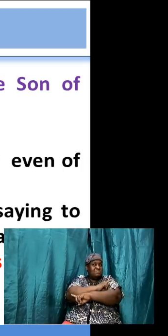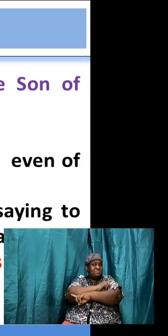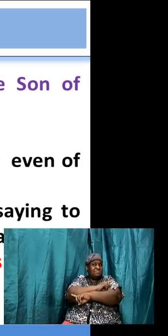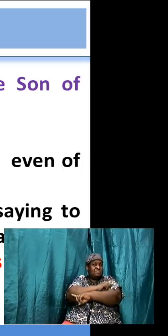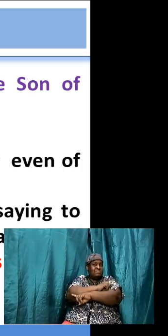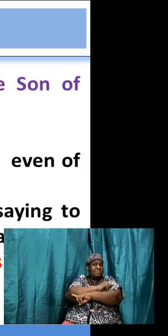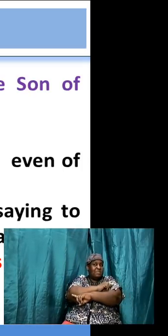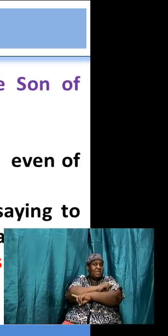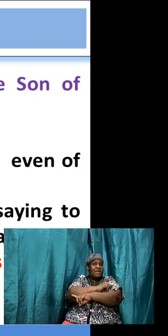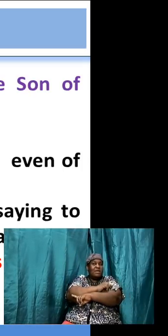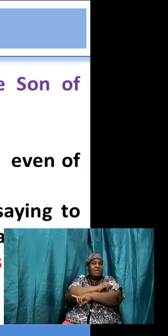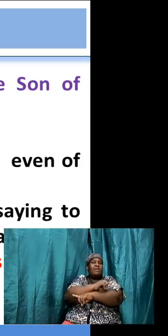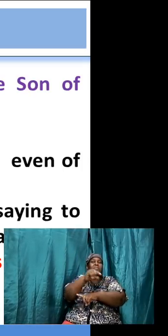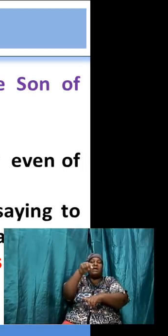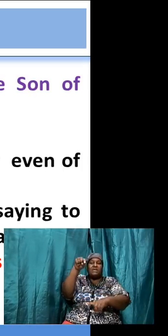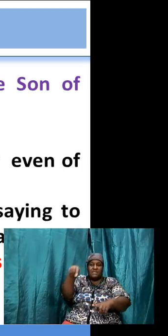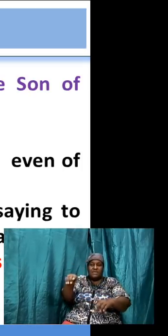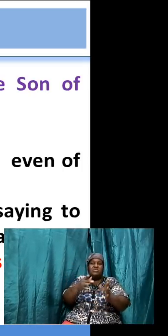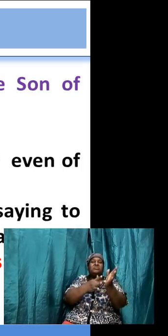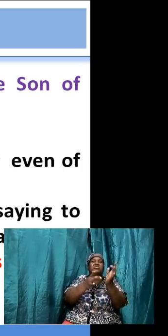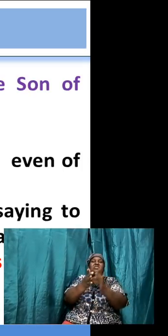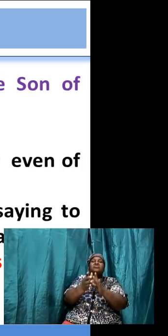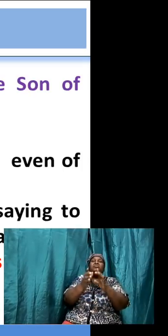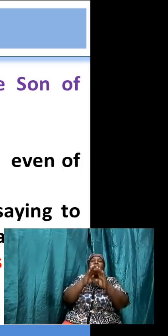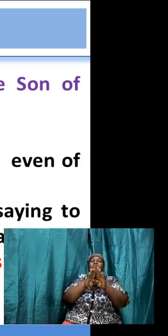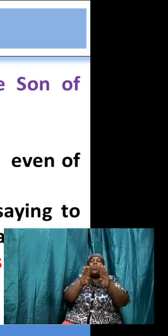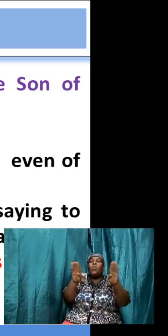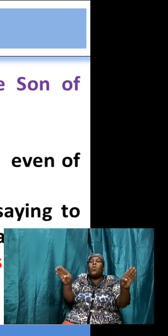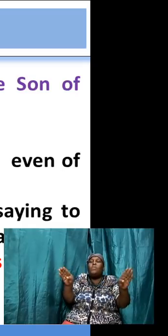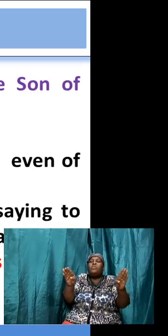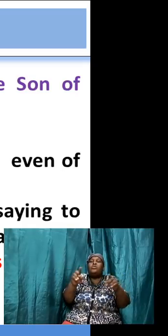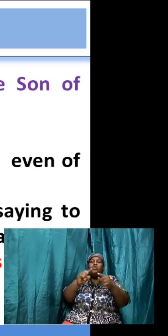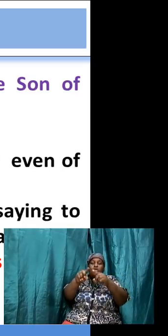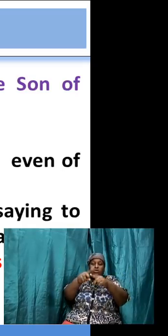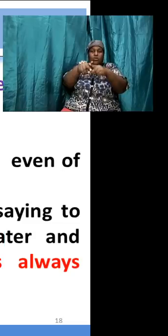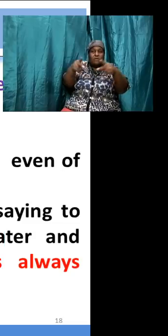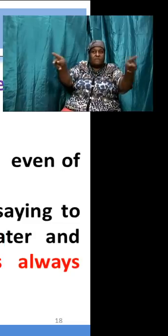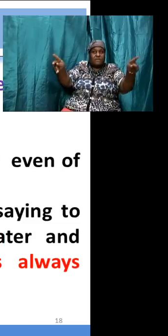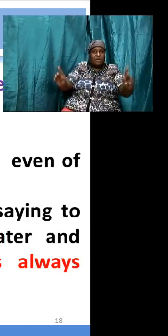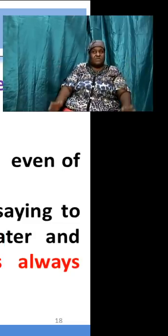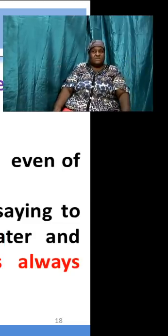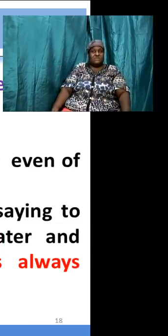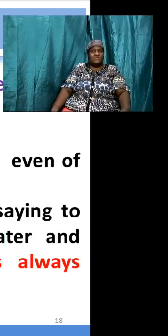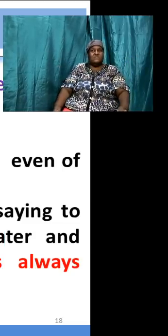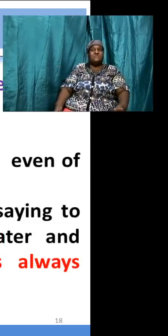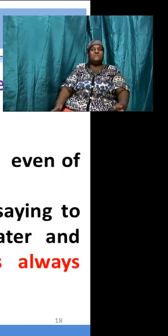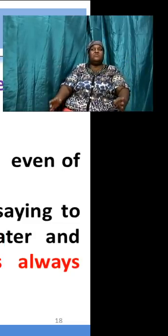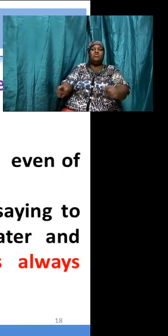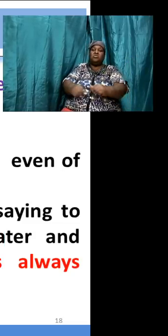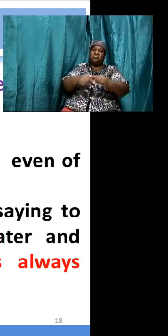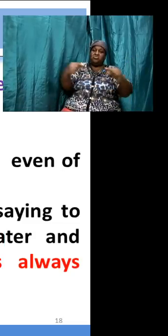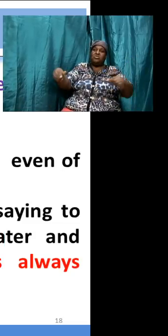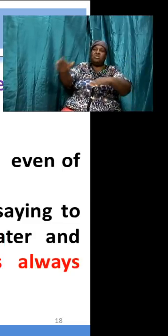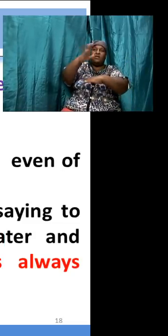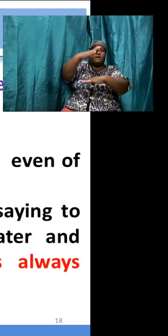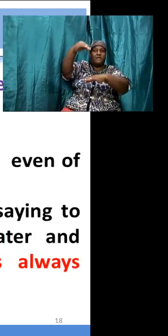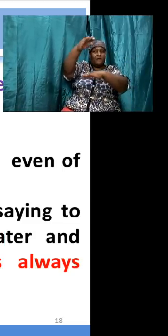so by this jesus was openly saying to the pharisees that he is greater and above the law